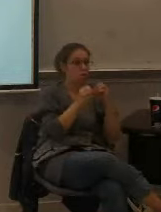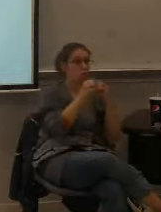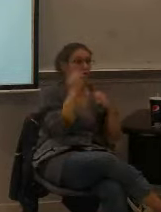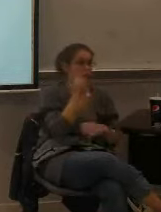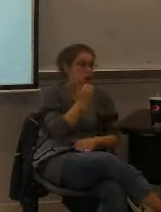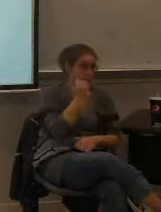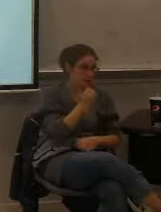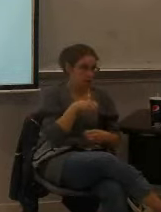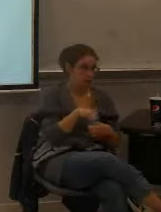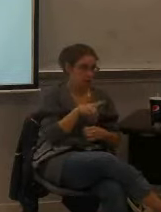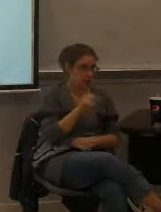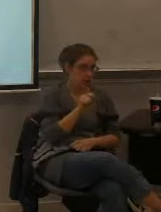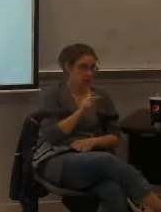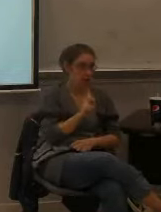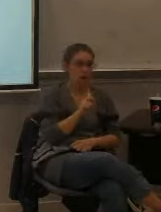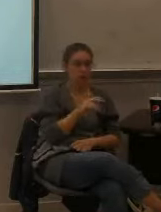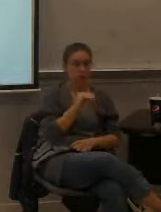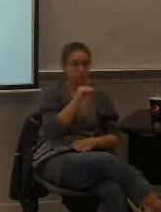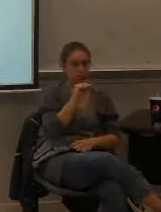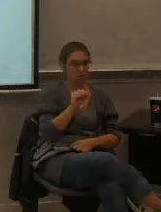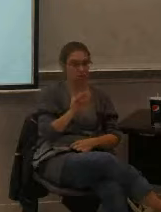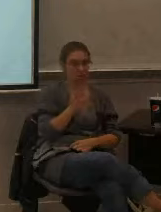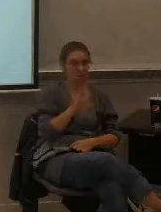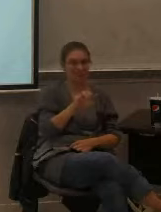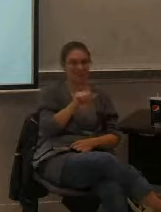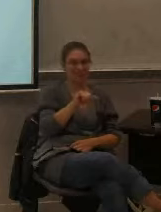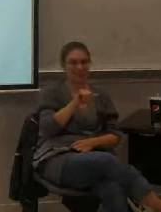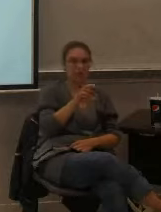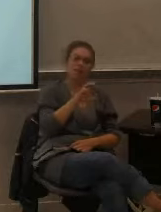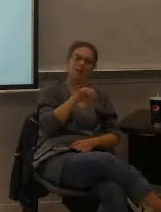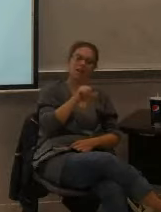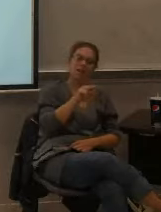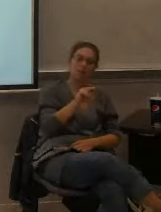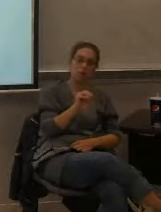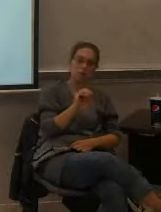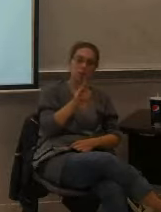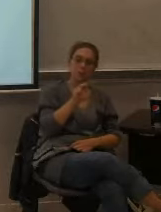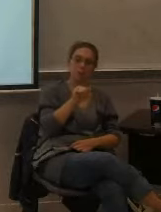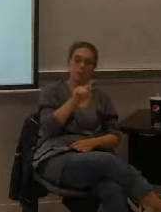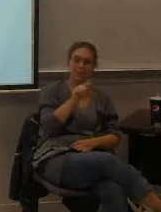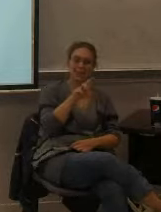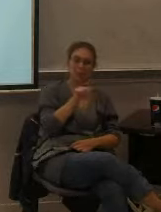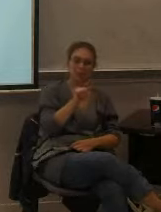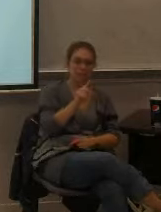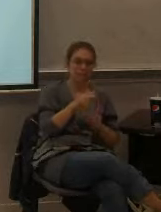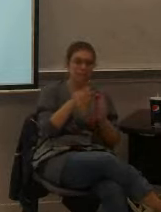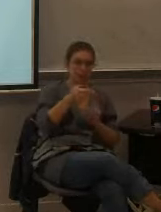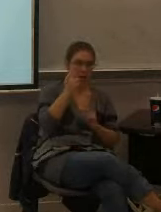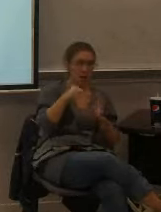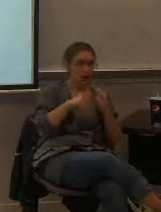even. And that the percent of cyanobacteria in the lake was quite high, up to 100%